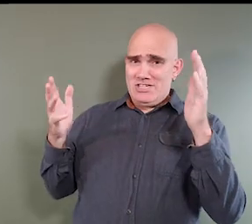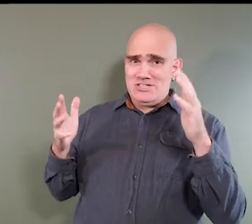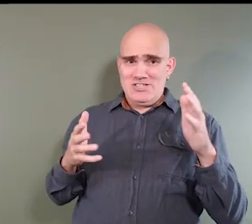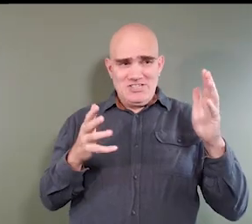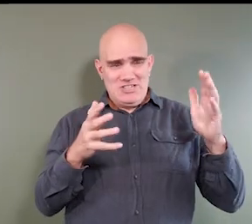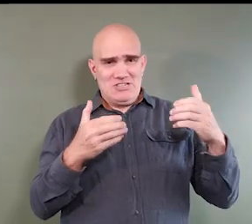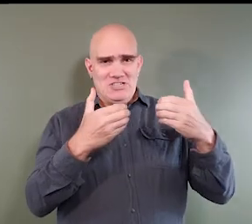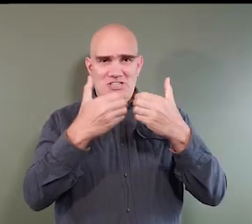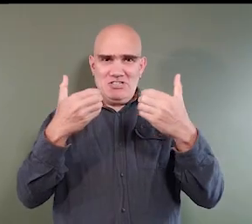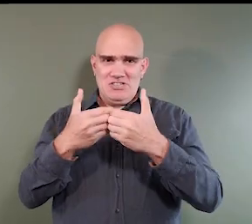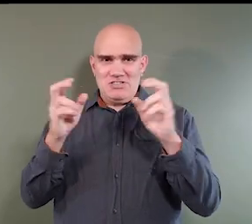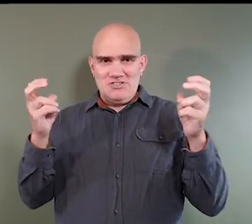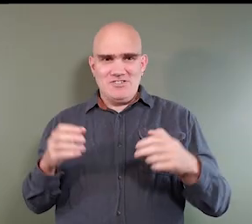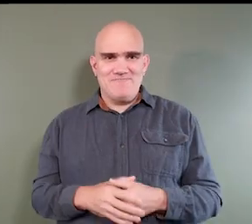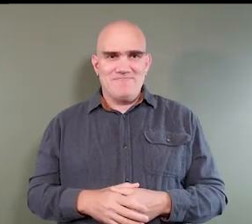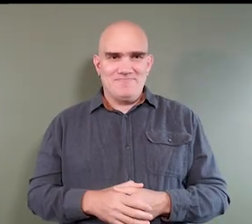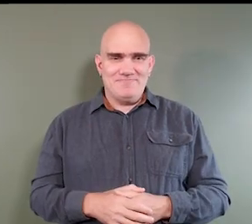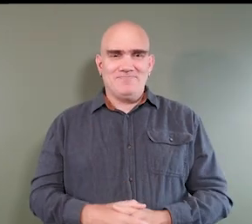Cheers.